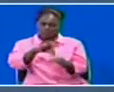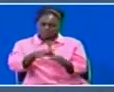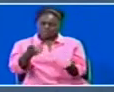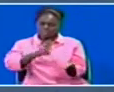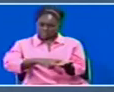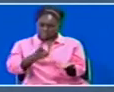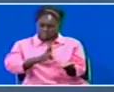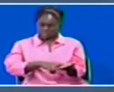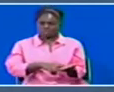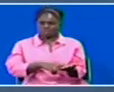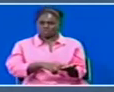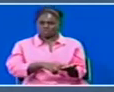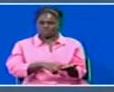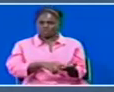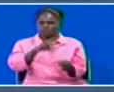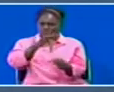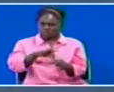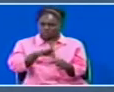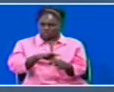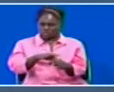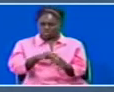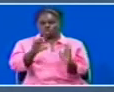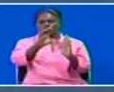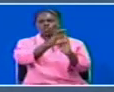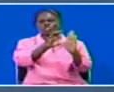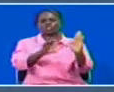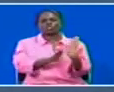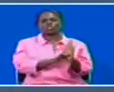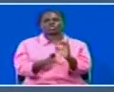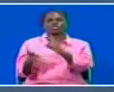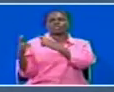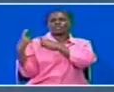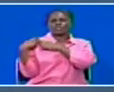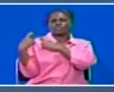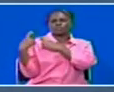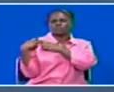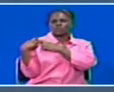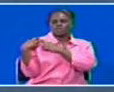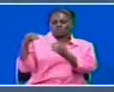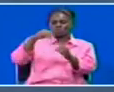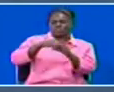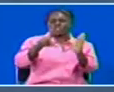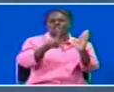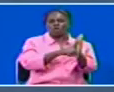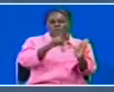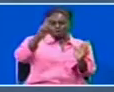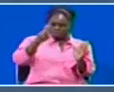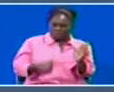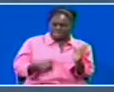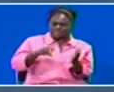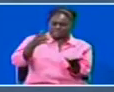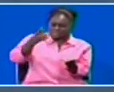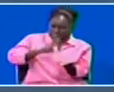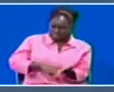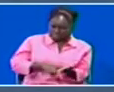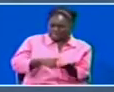registering to vote and actually voting is a constitutional obligation. Mm-hmm. It is written in the law that you must take your voter, you